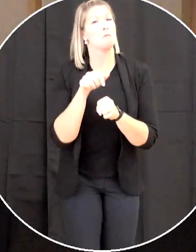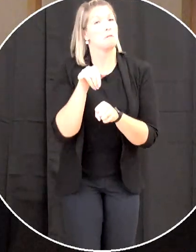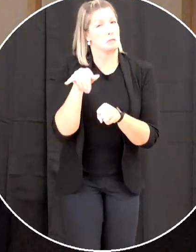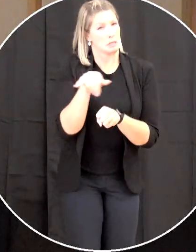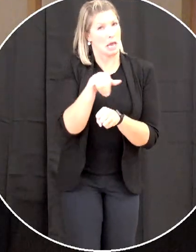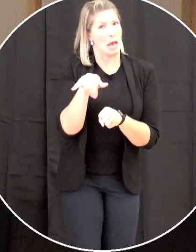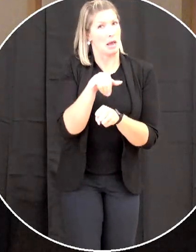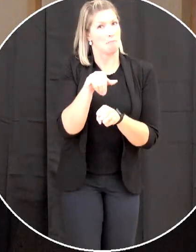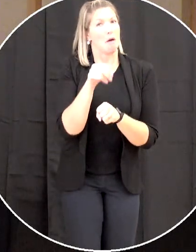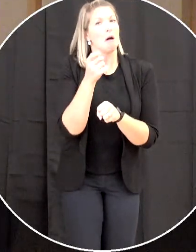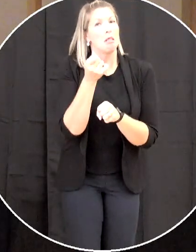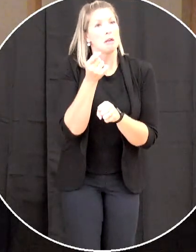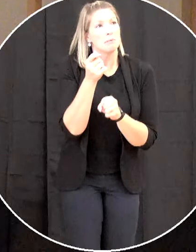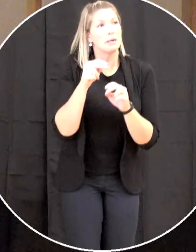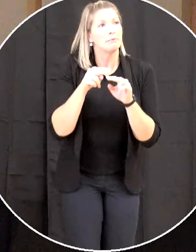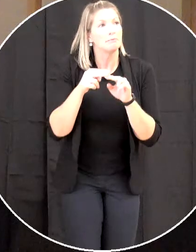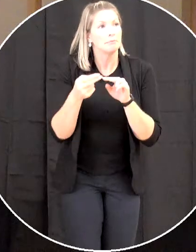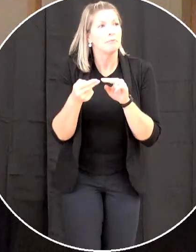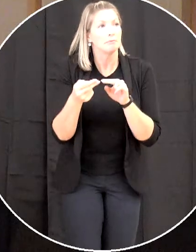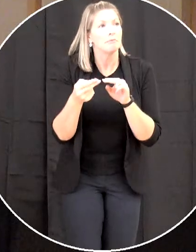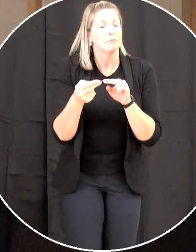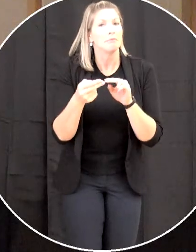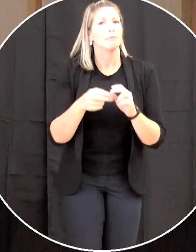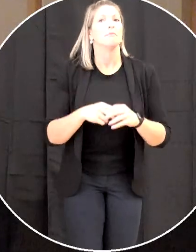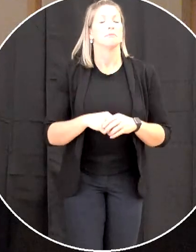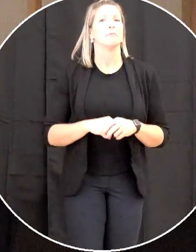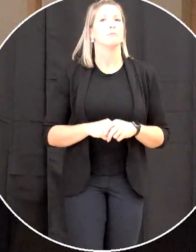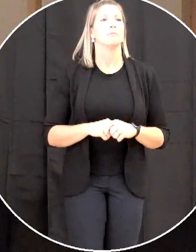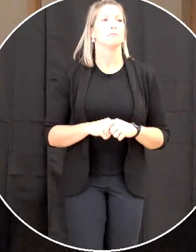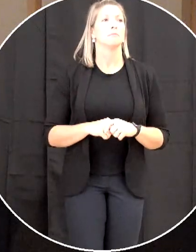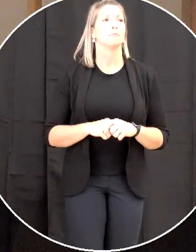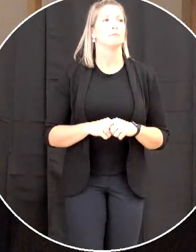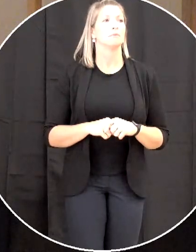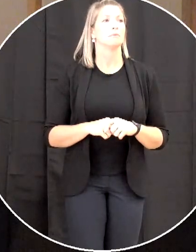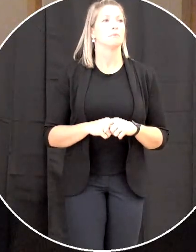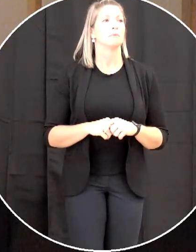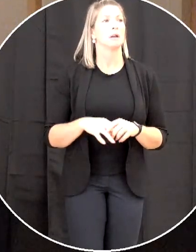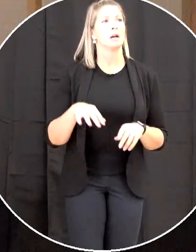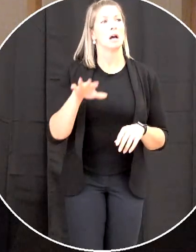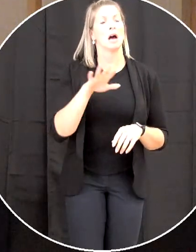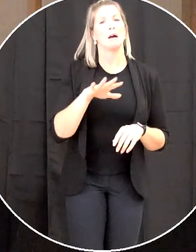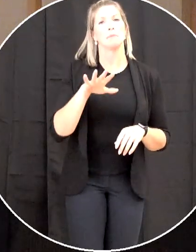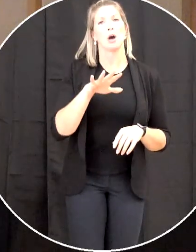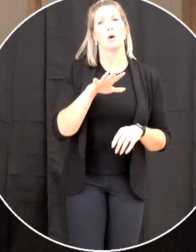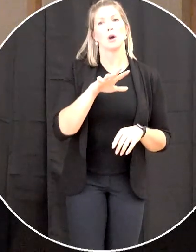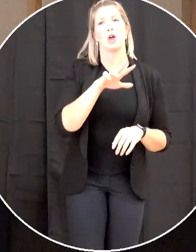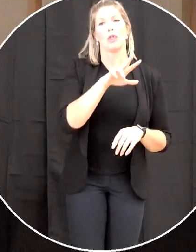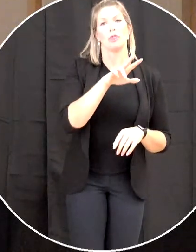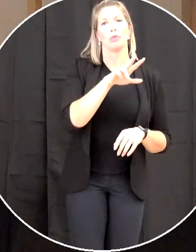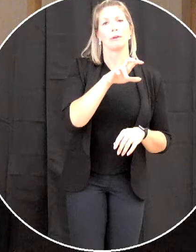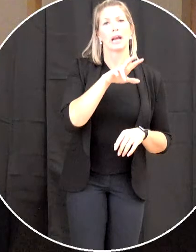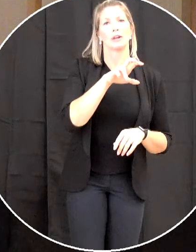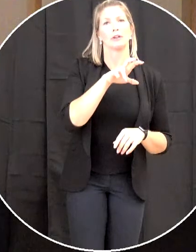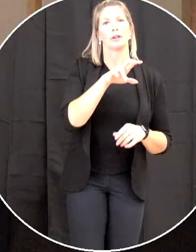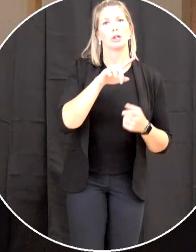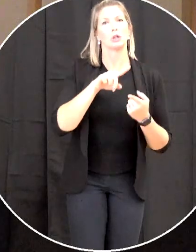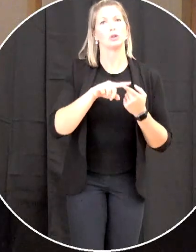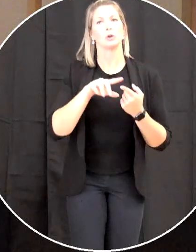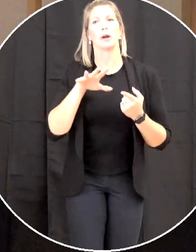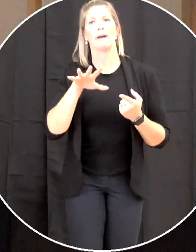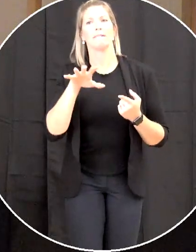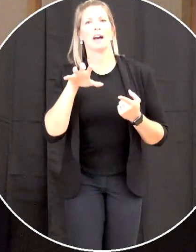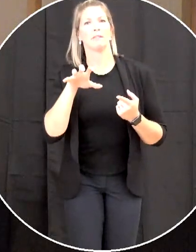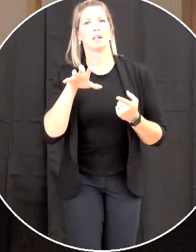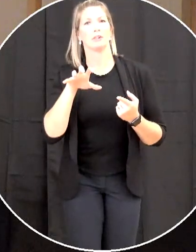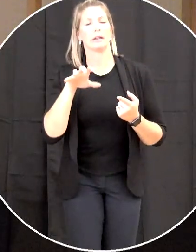attritions in the last number of years of anywhere from 300 to 500 to, in extreme cases, 1,000